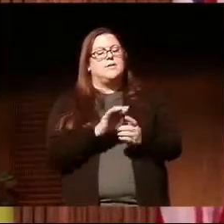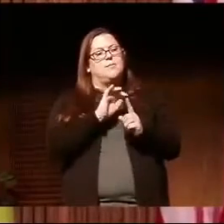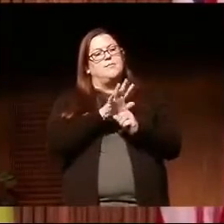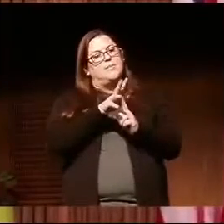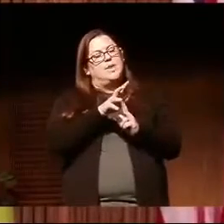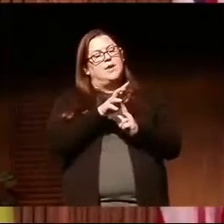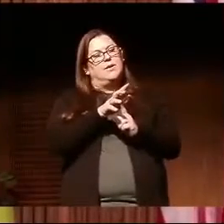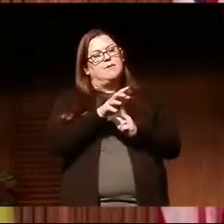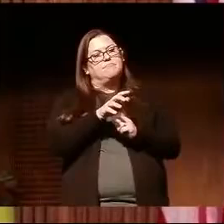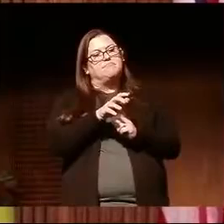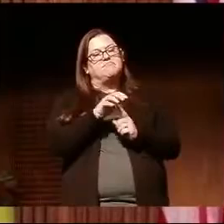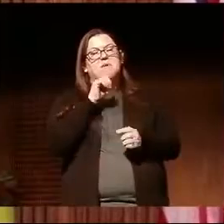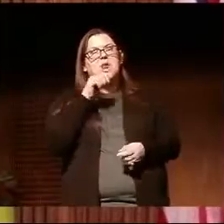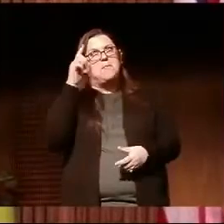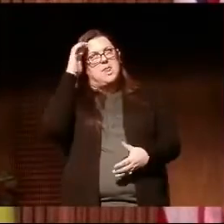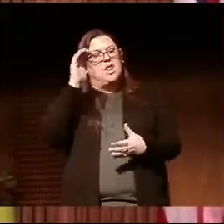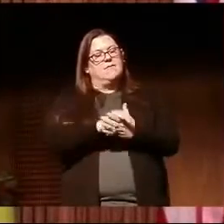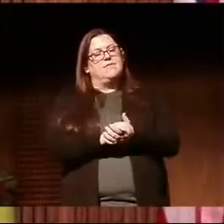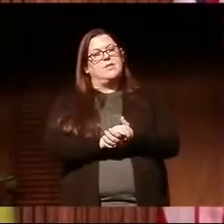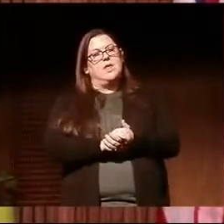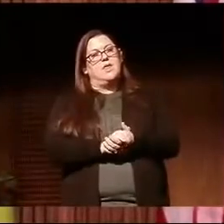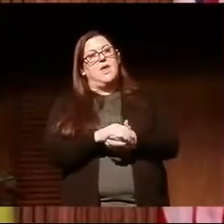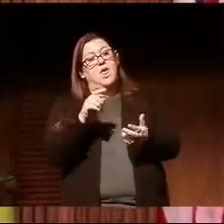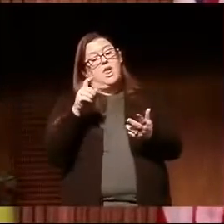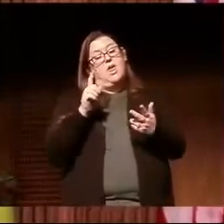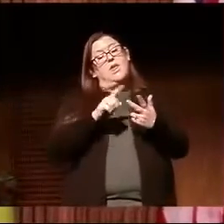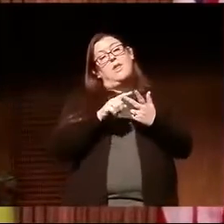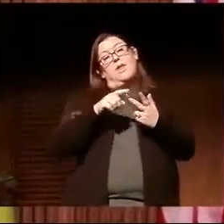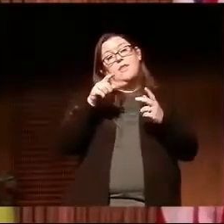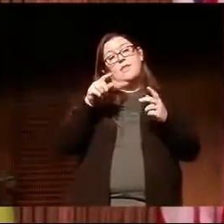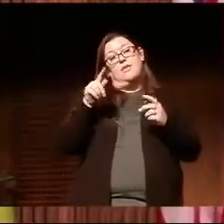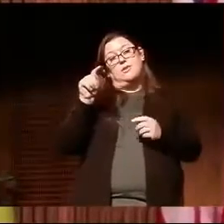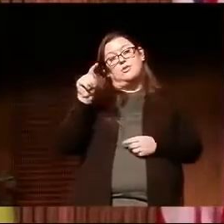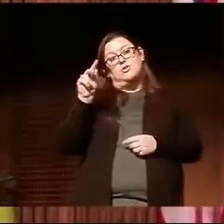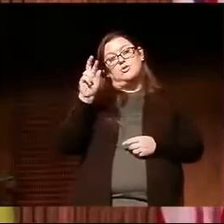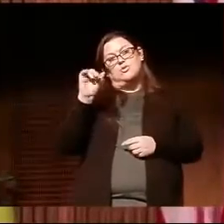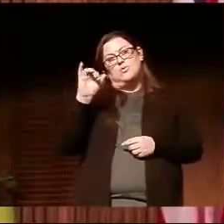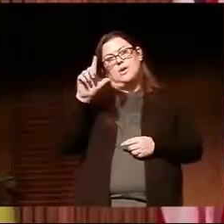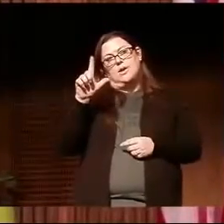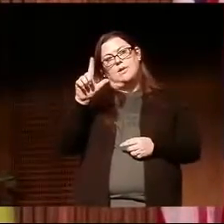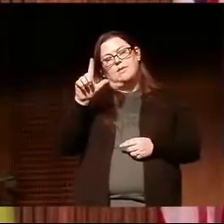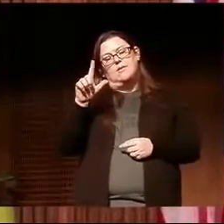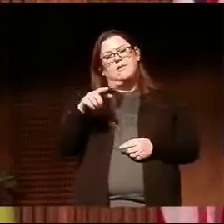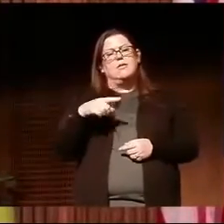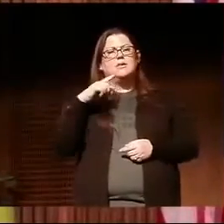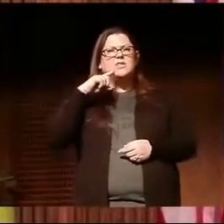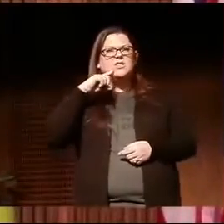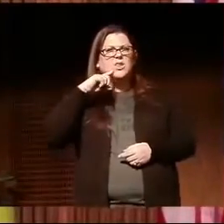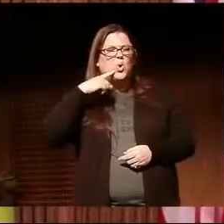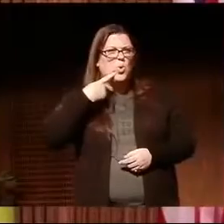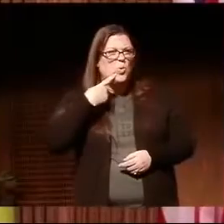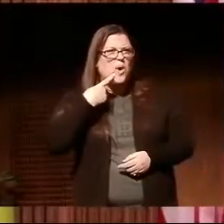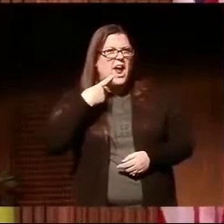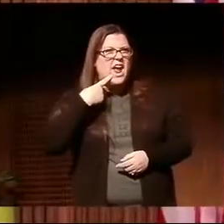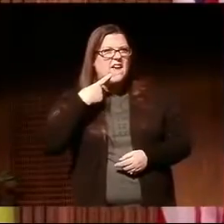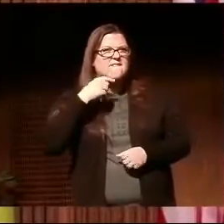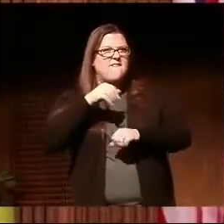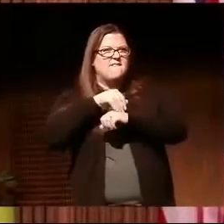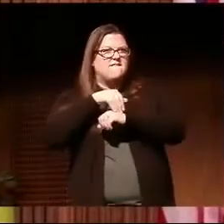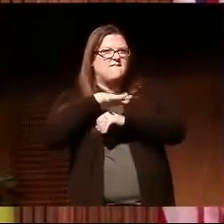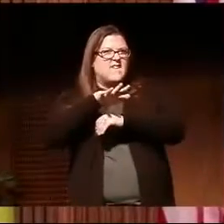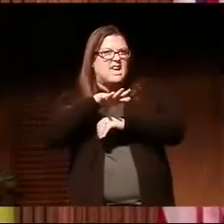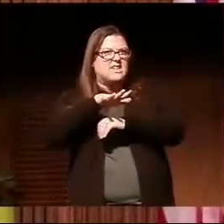Popularity, unbelief. And then this third one, and I'm just going to call it the grave effects of sin.